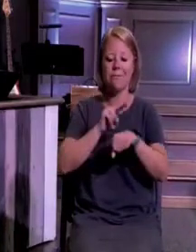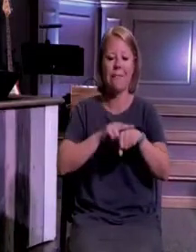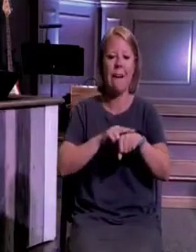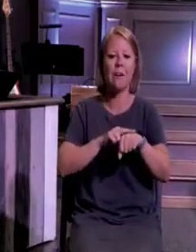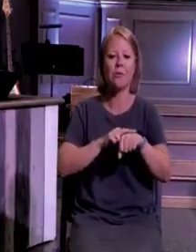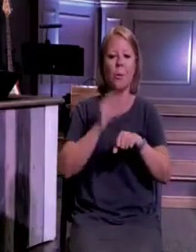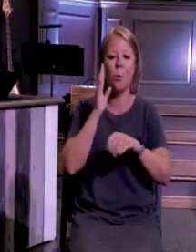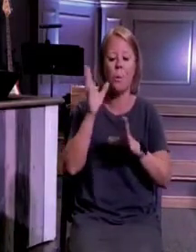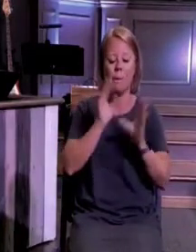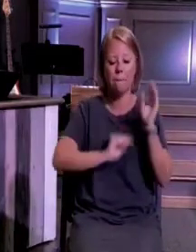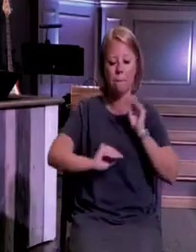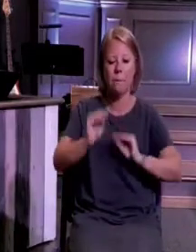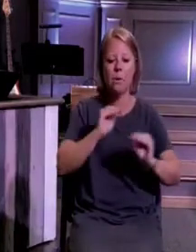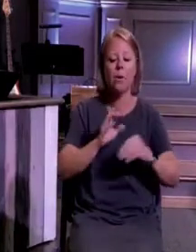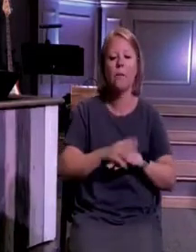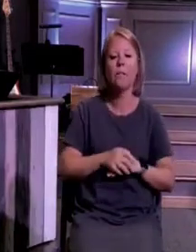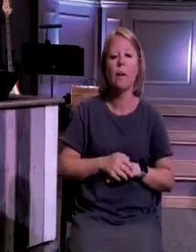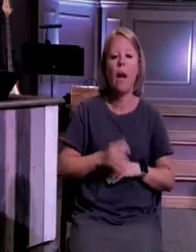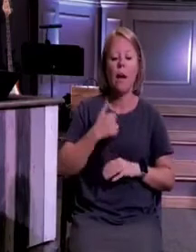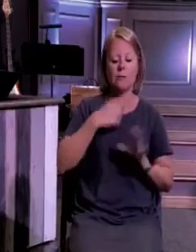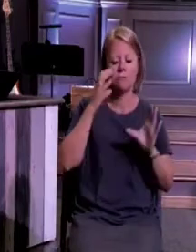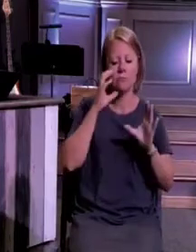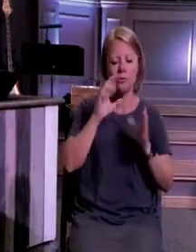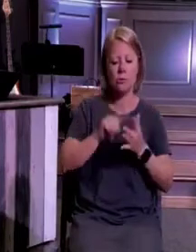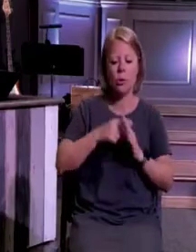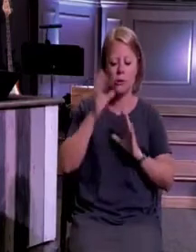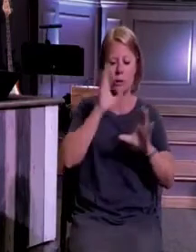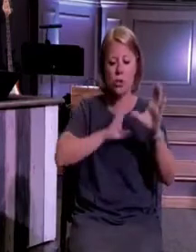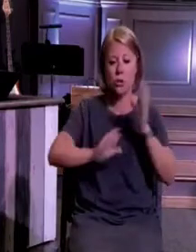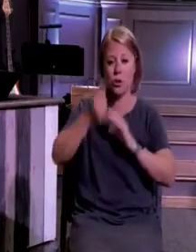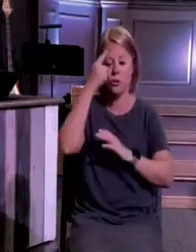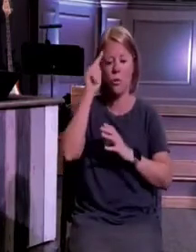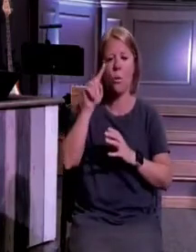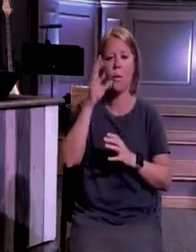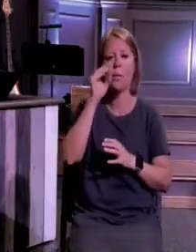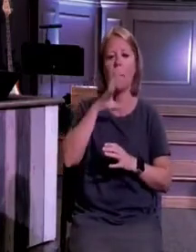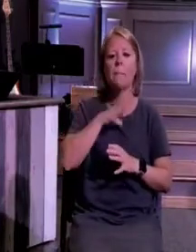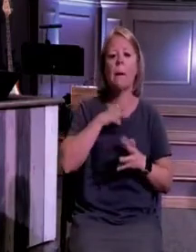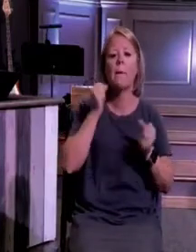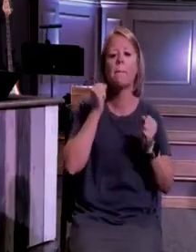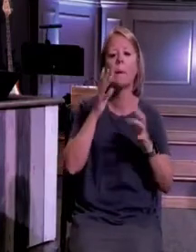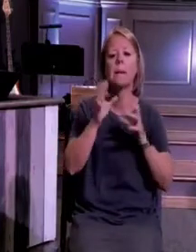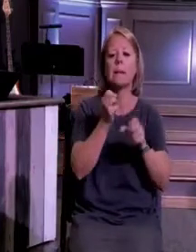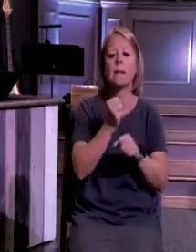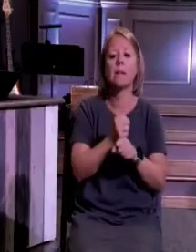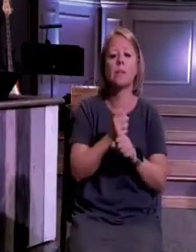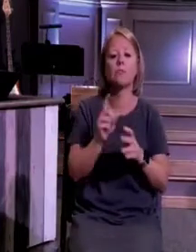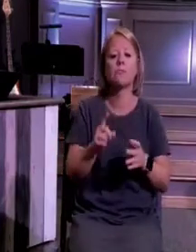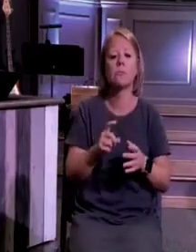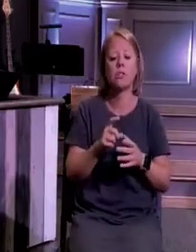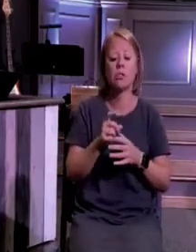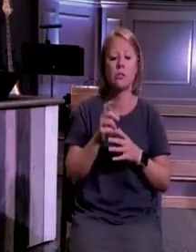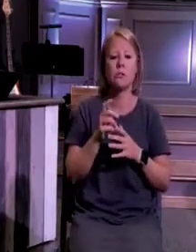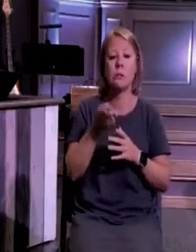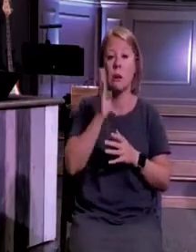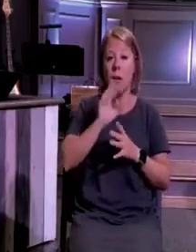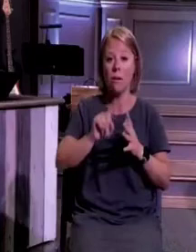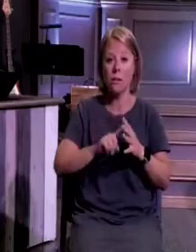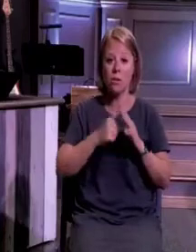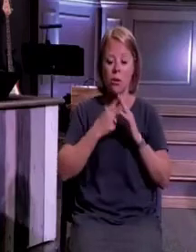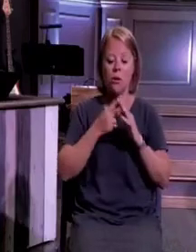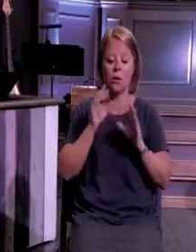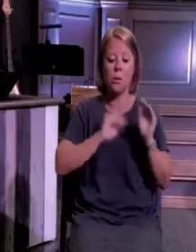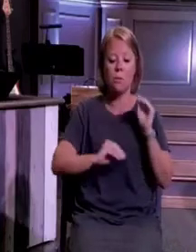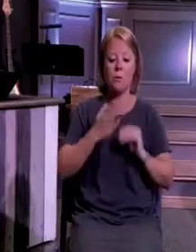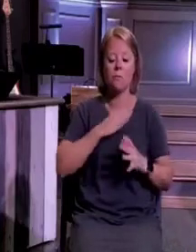Spirit. I begin to search those men out many years past as God has begun to stir in my spirit, only to look up